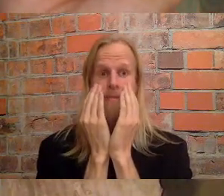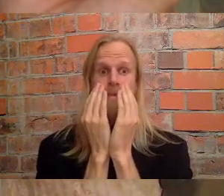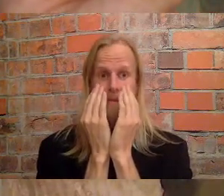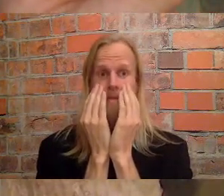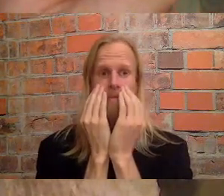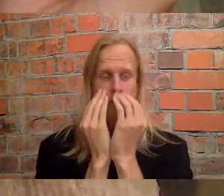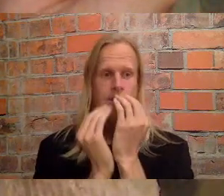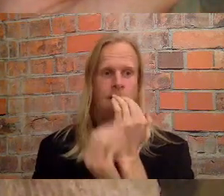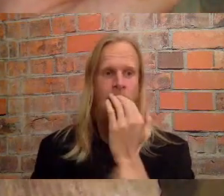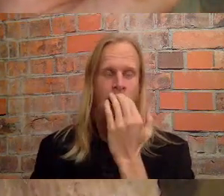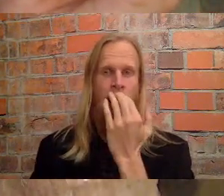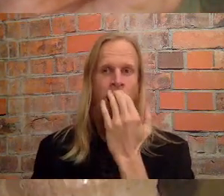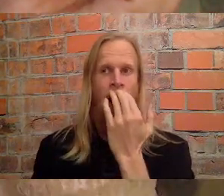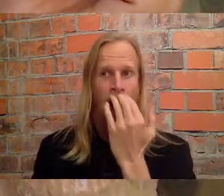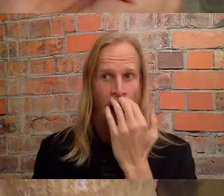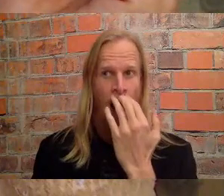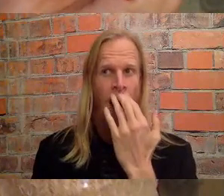change.